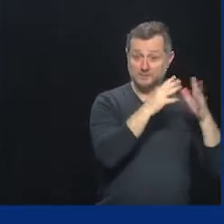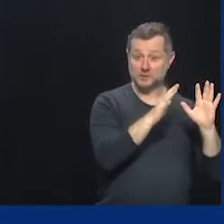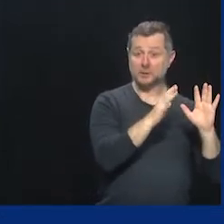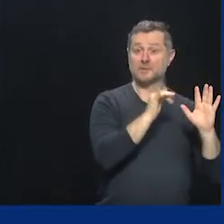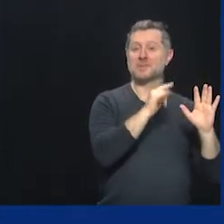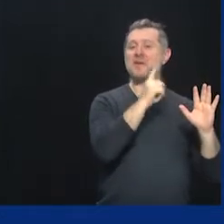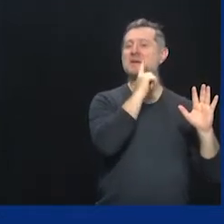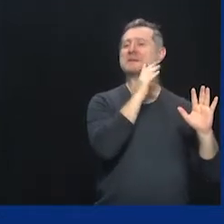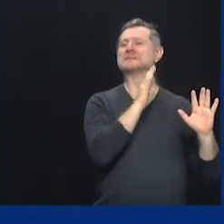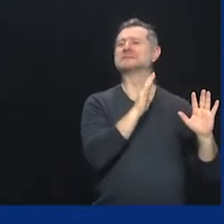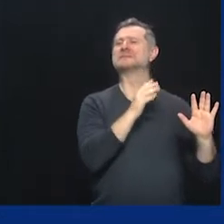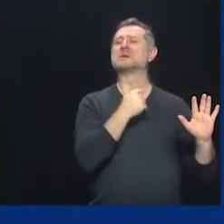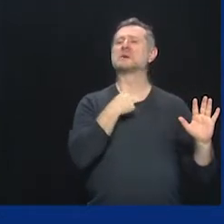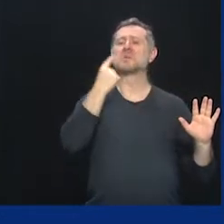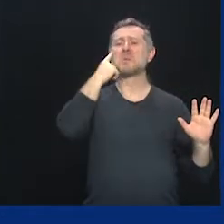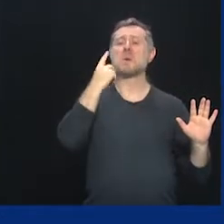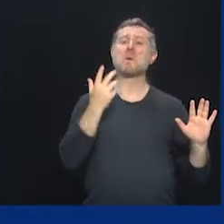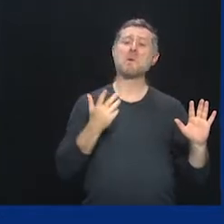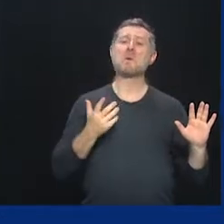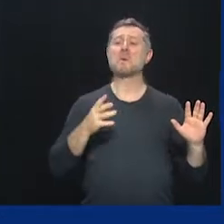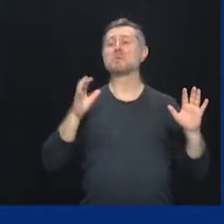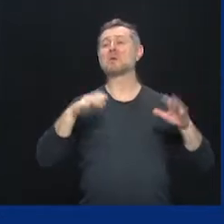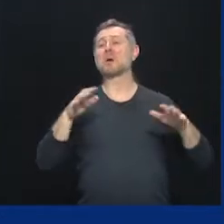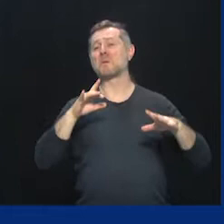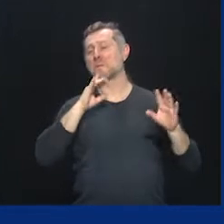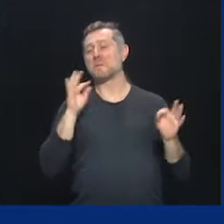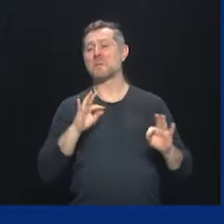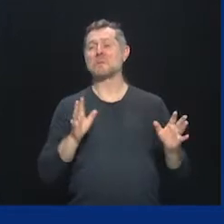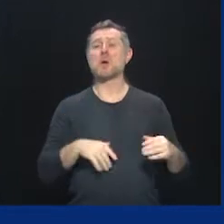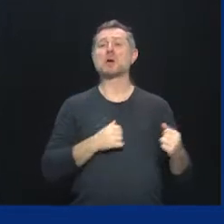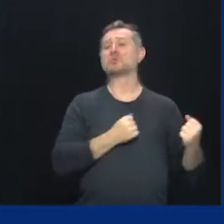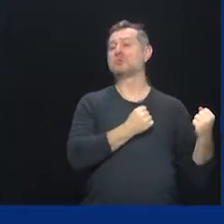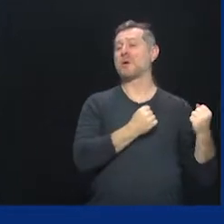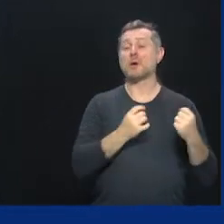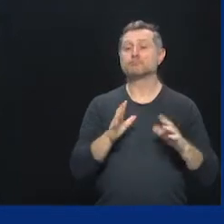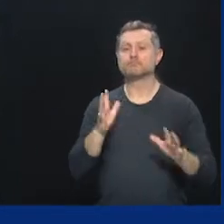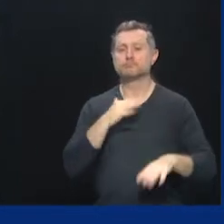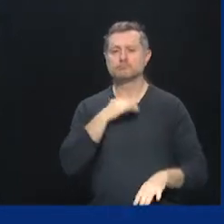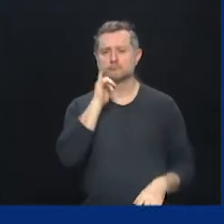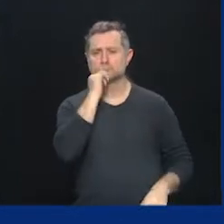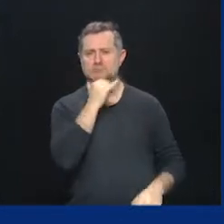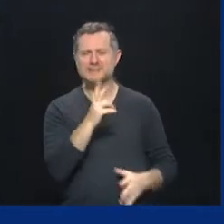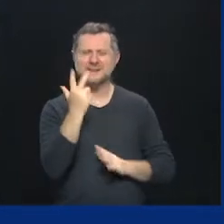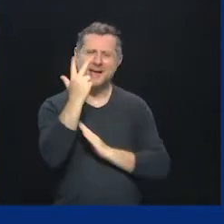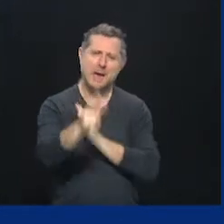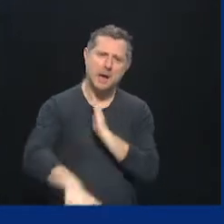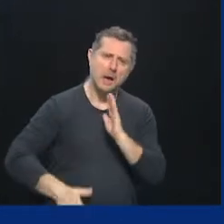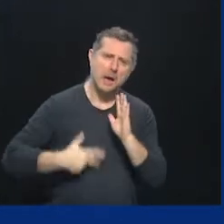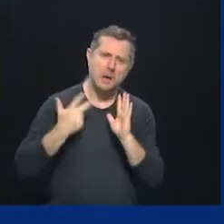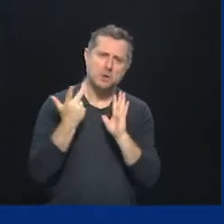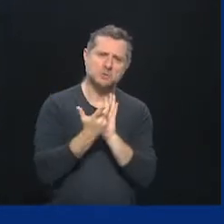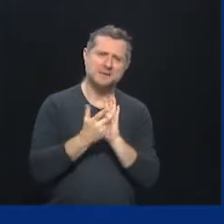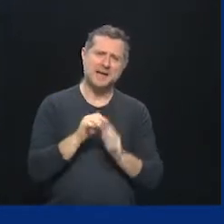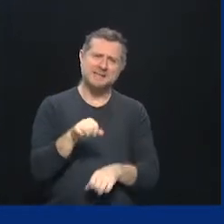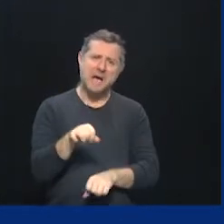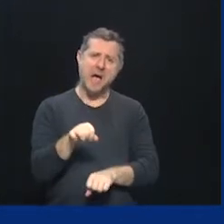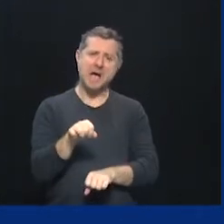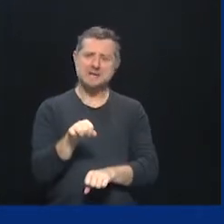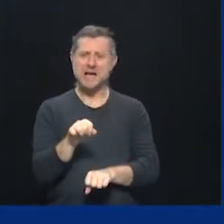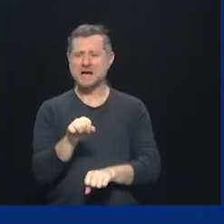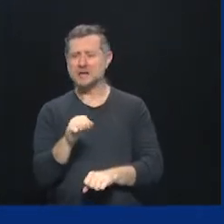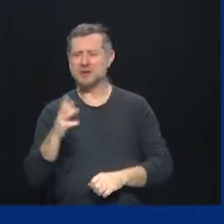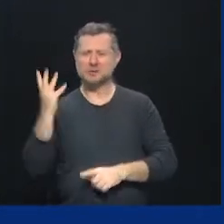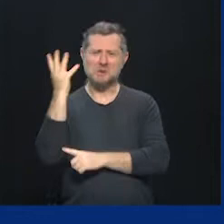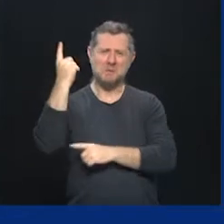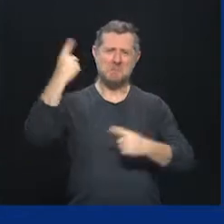I thought I was just in a rainstorm. And it took 3 hours, and after dodging trees that had